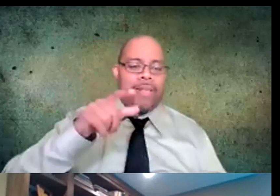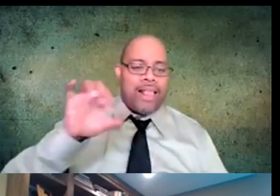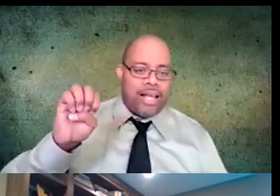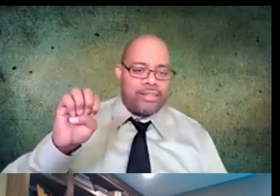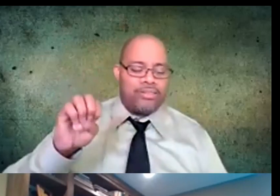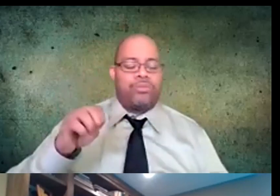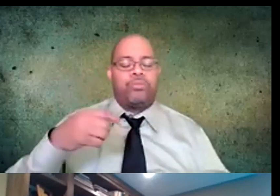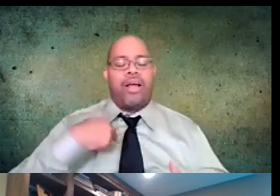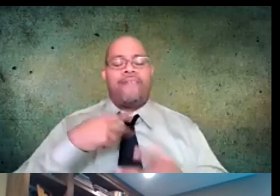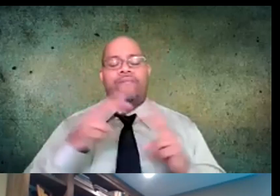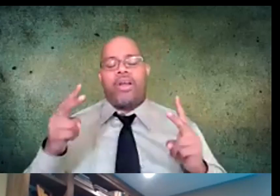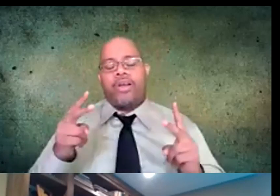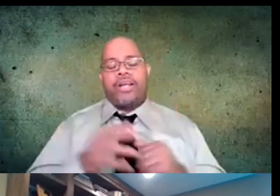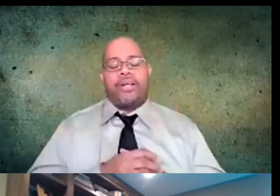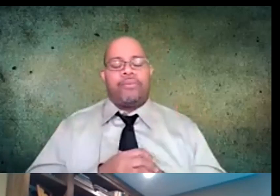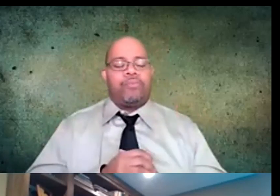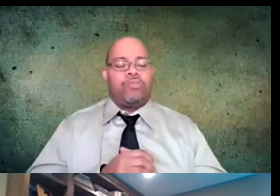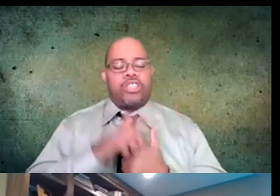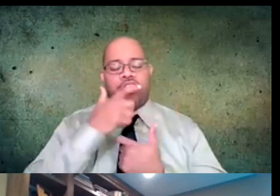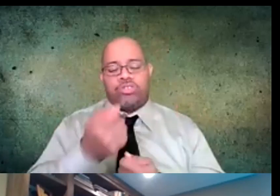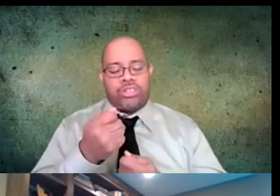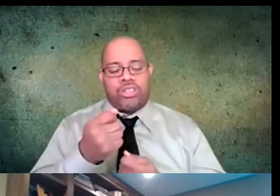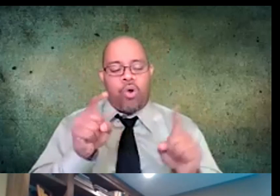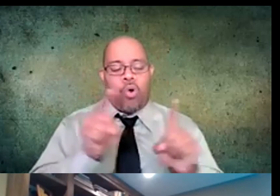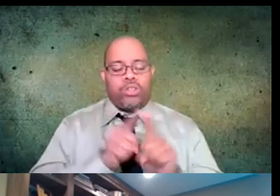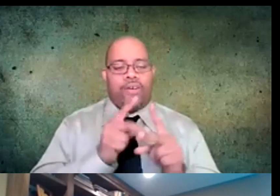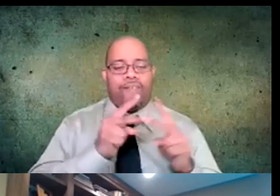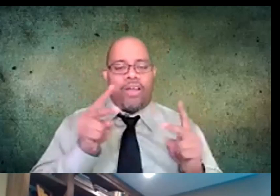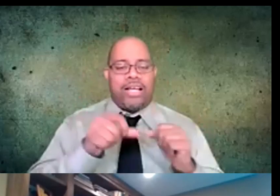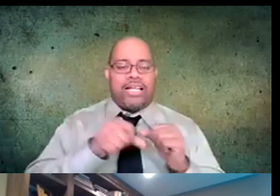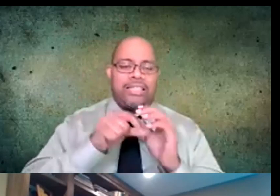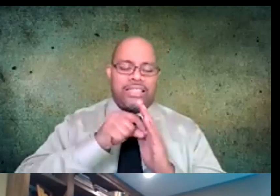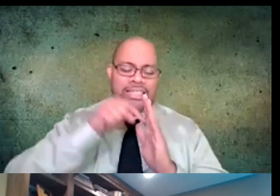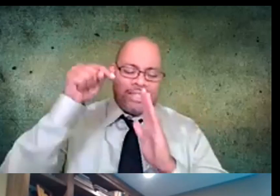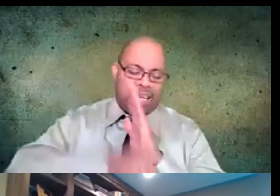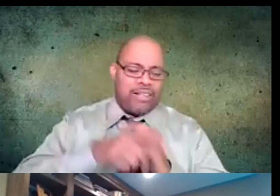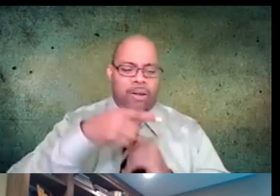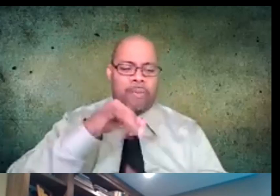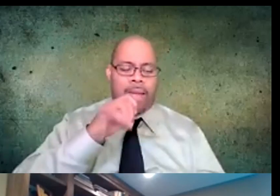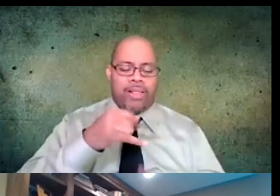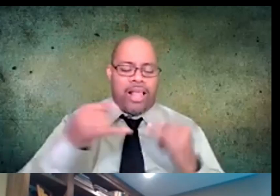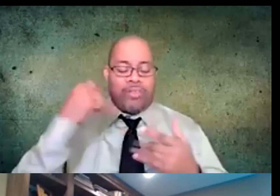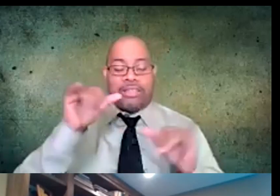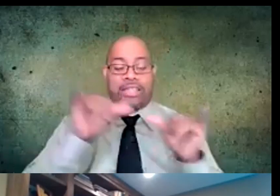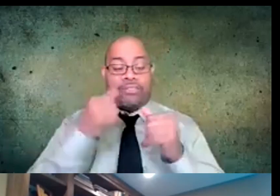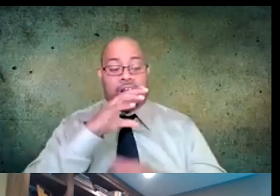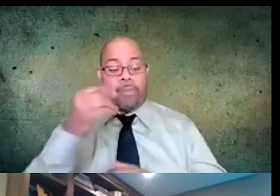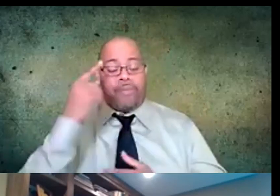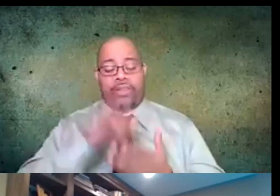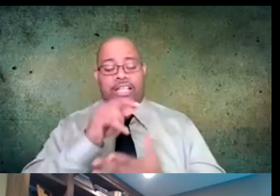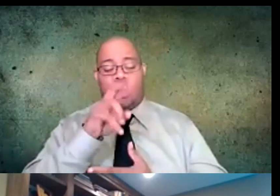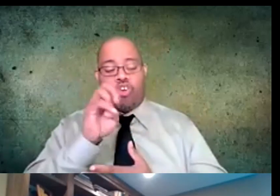have a very interesting and also very extensive pipeline for the size of our company, as well as for the tenure of